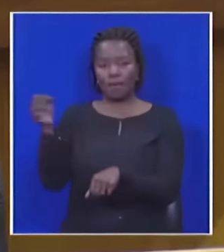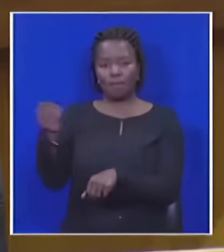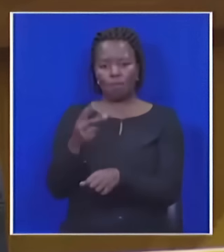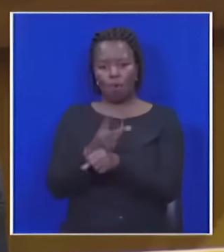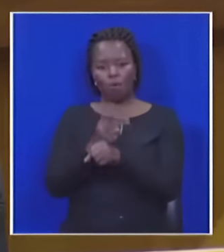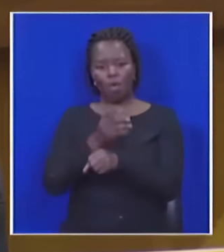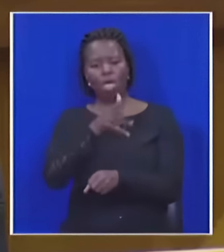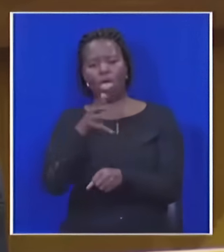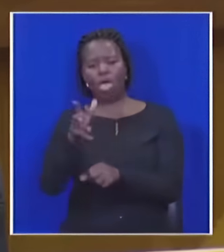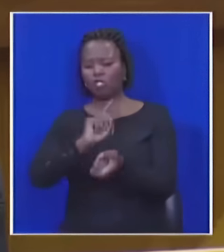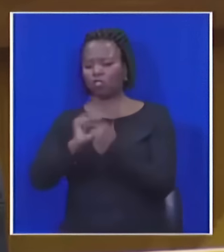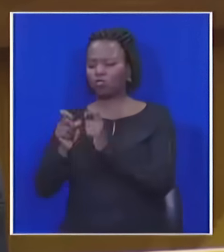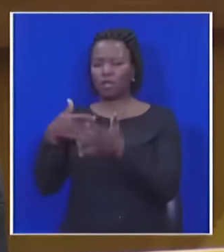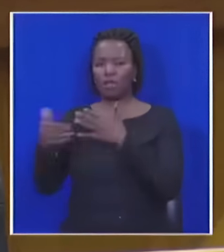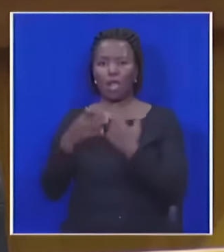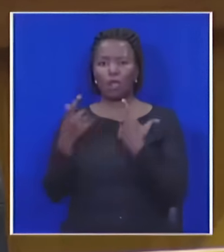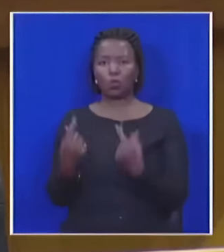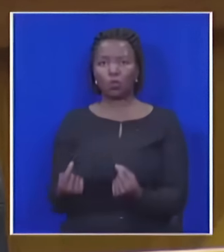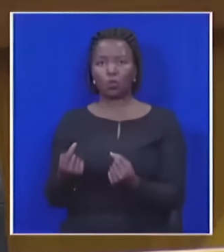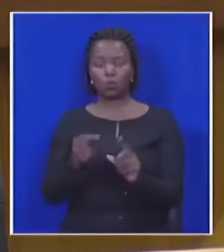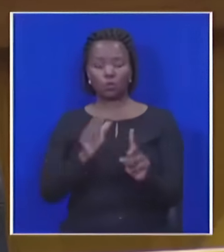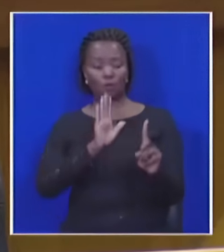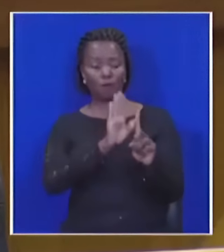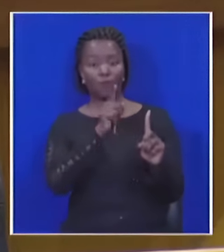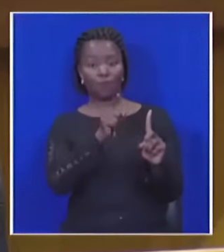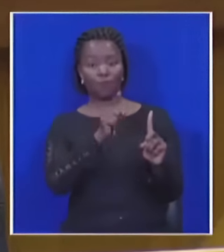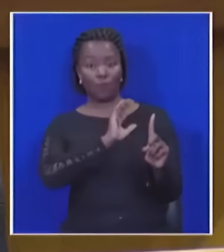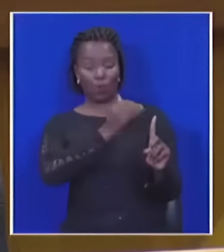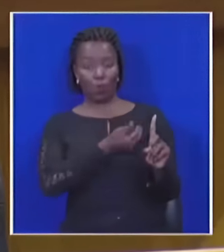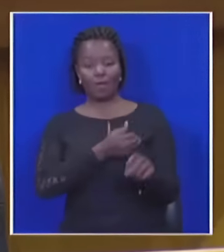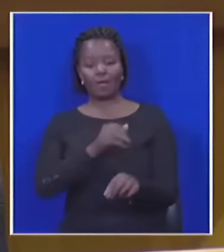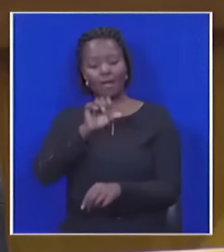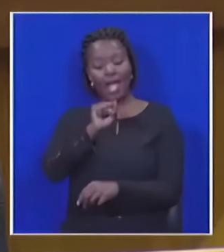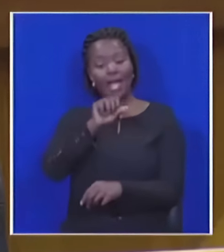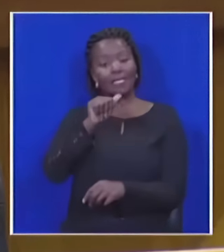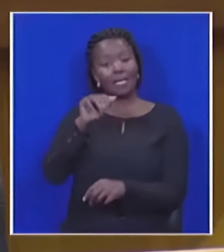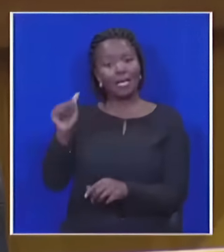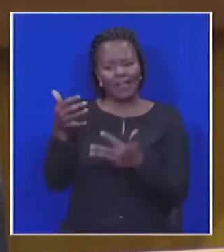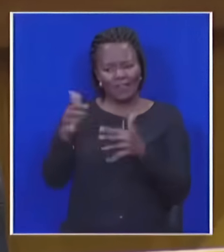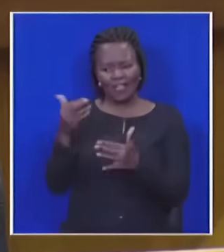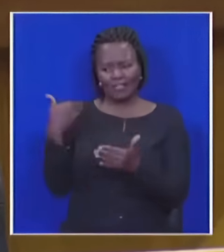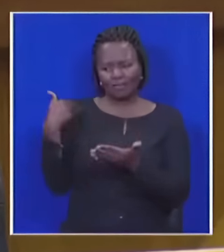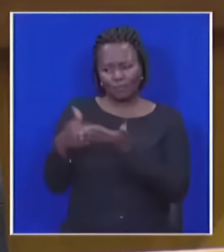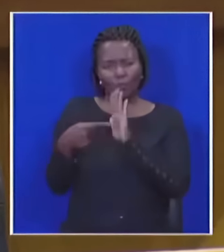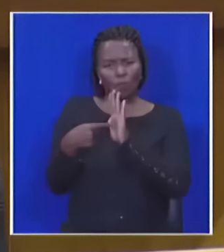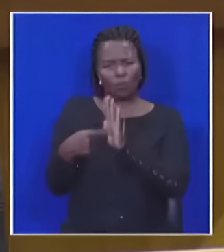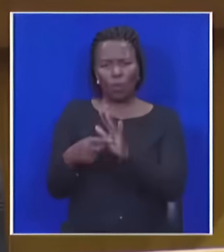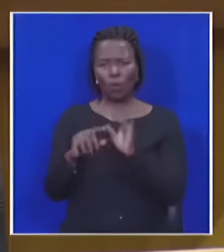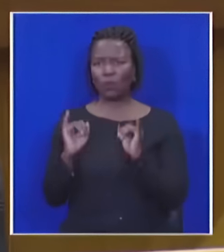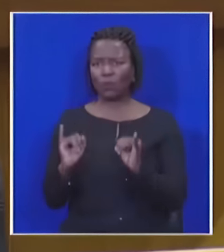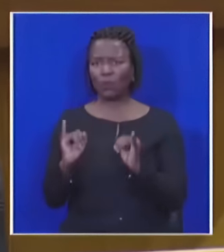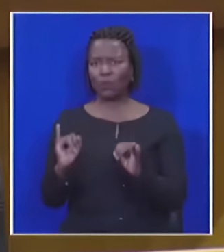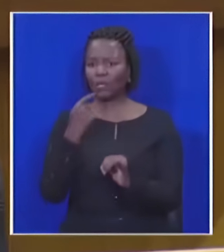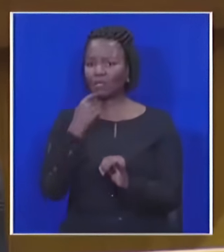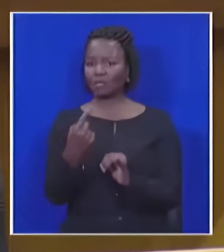change as she wishes. Under Dudu Myeni Zuma, the SAA has demonstrated beyond any doubt that they do